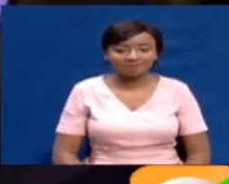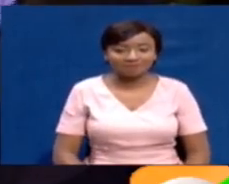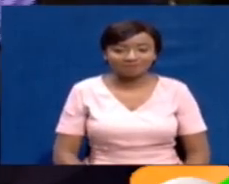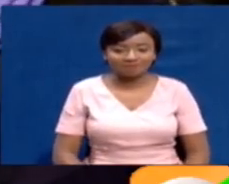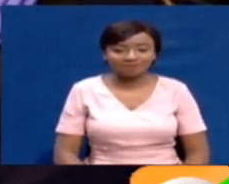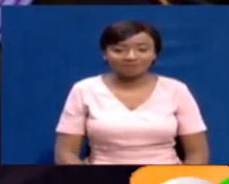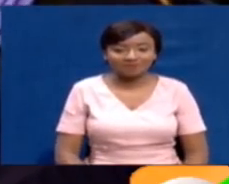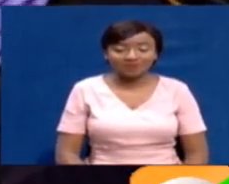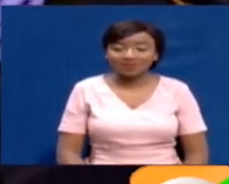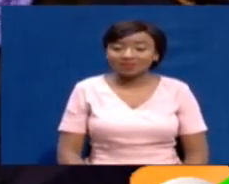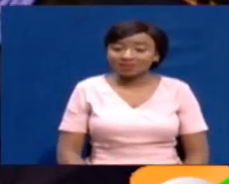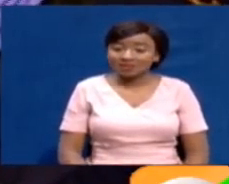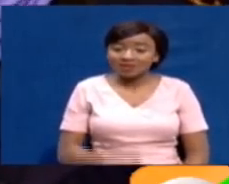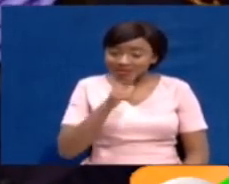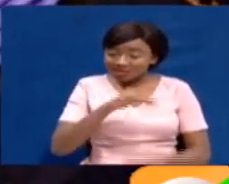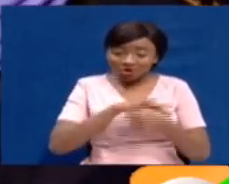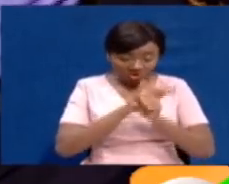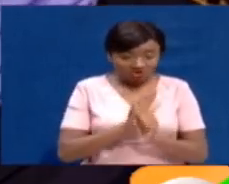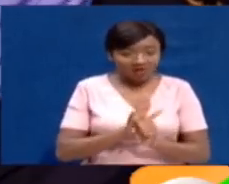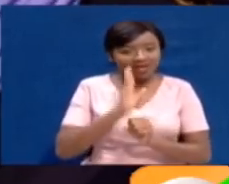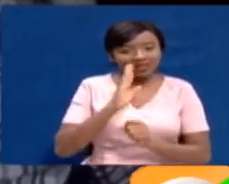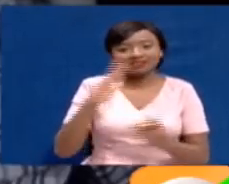city.